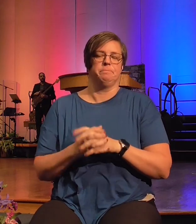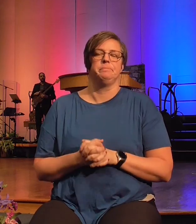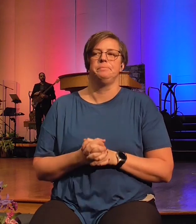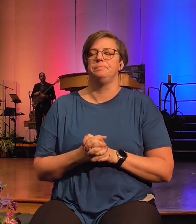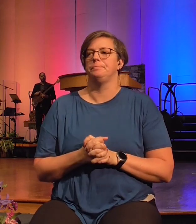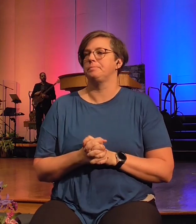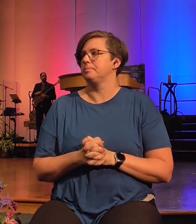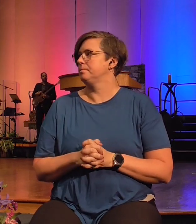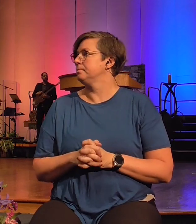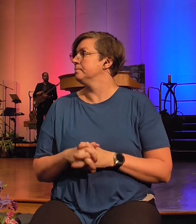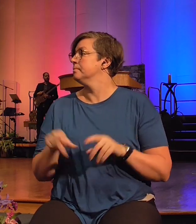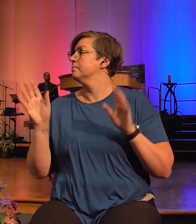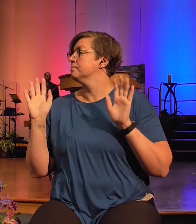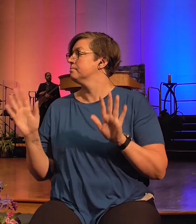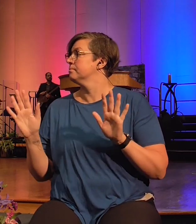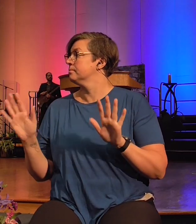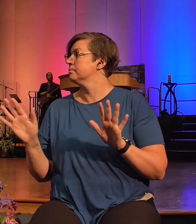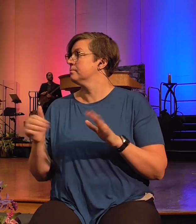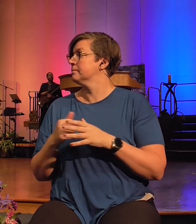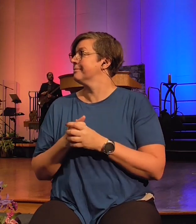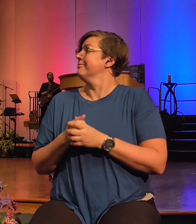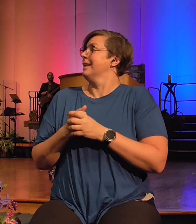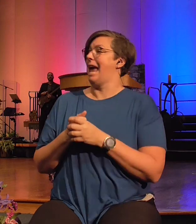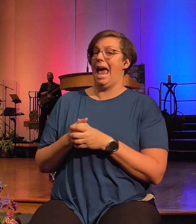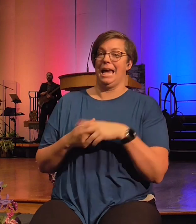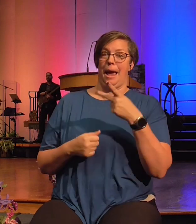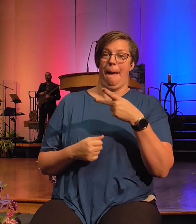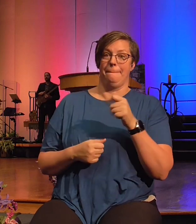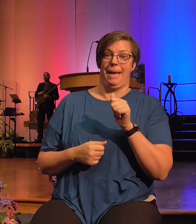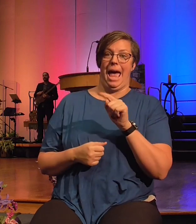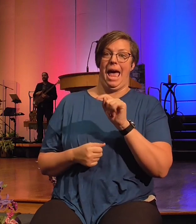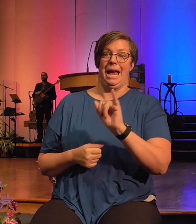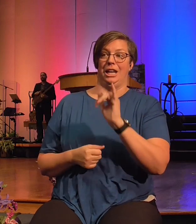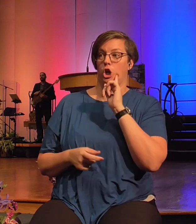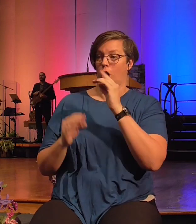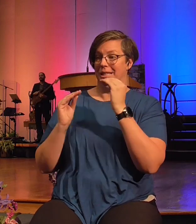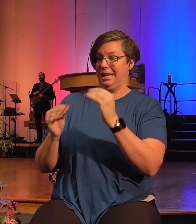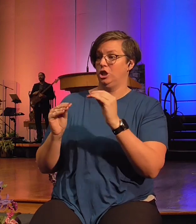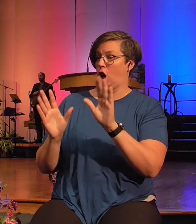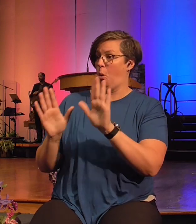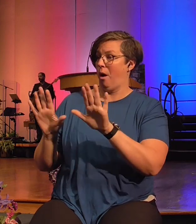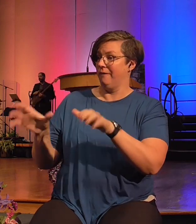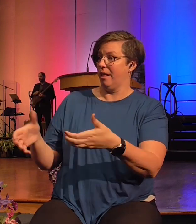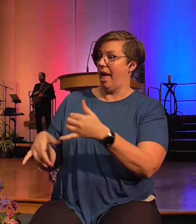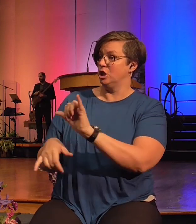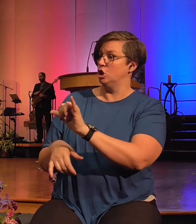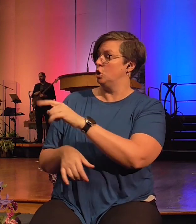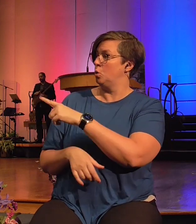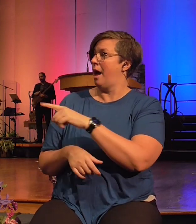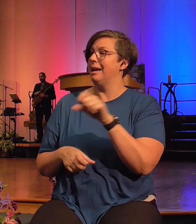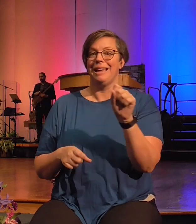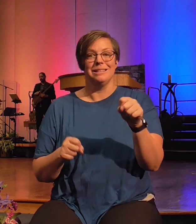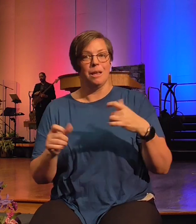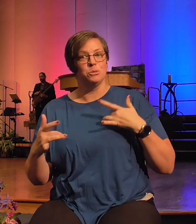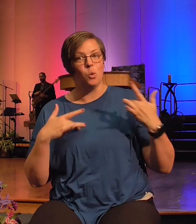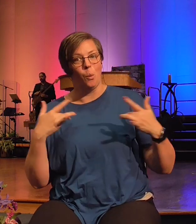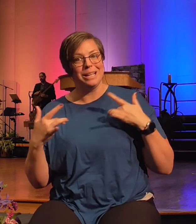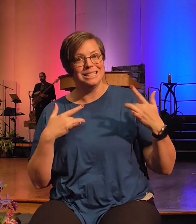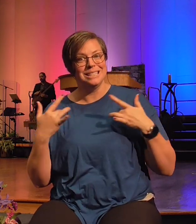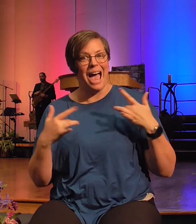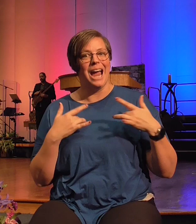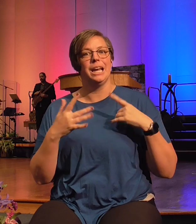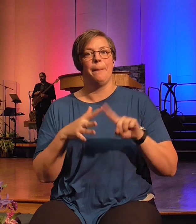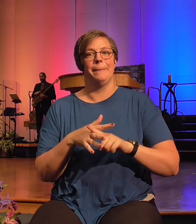Wonderful. Thank you so much. Hey, Dr. Patty, you're going to be teaching a wonderful class too, aren't you? I'm looking forward to I'm it. so excited. It begins